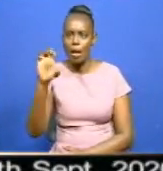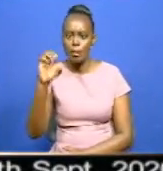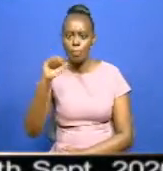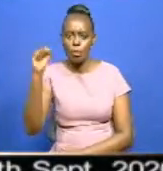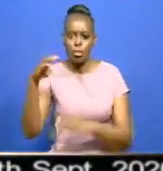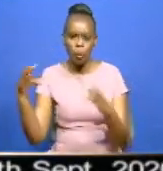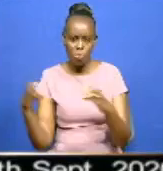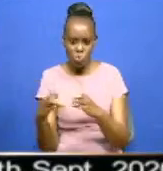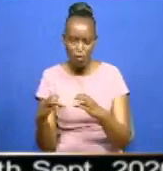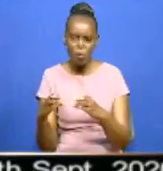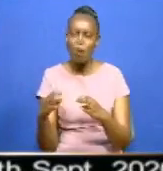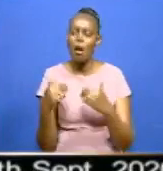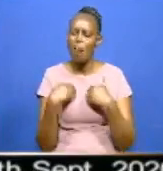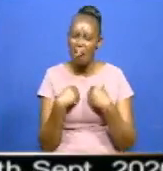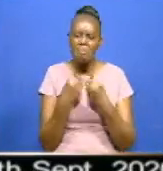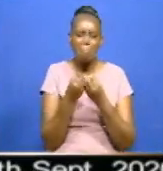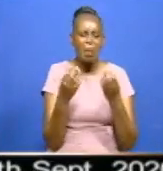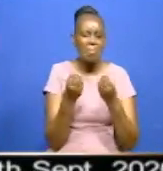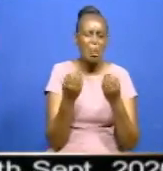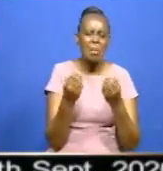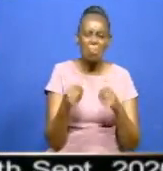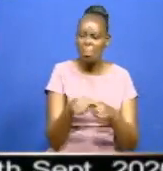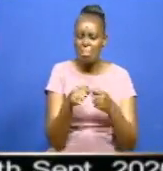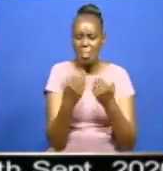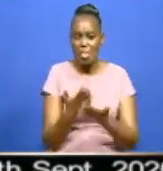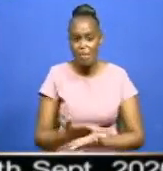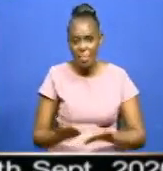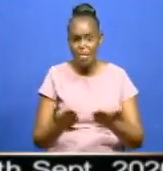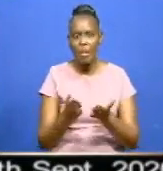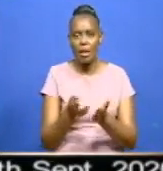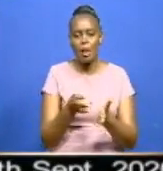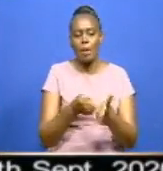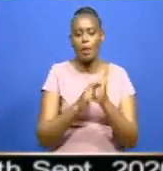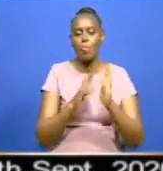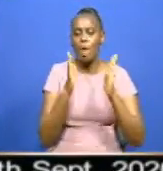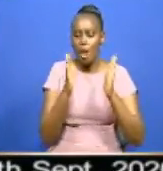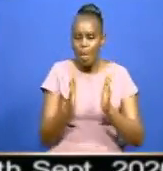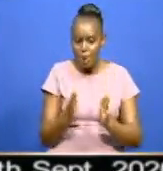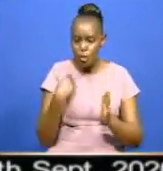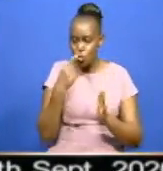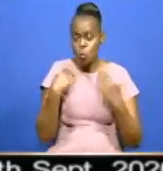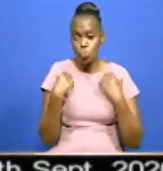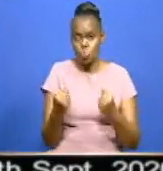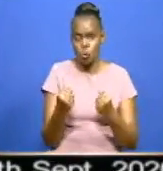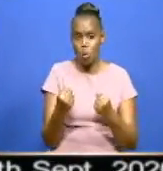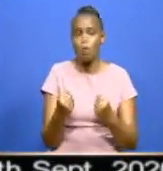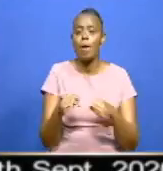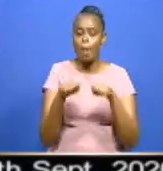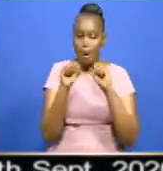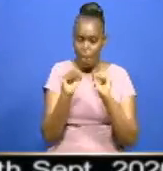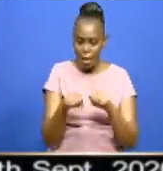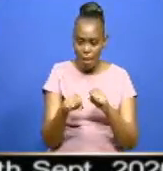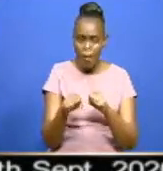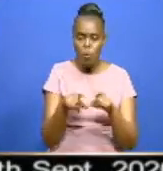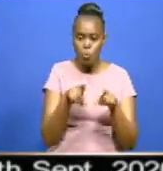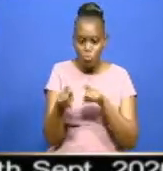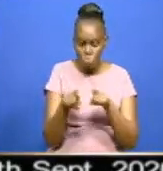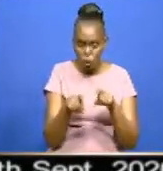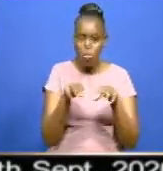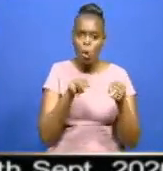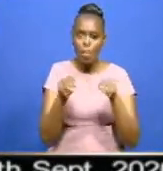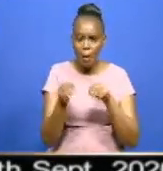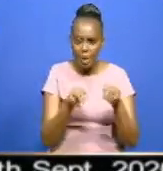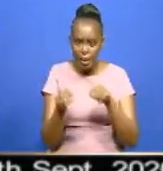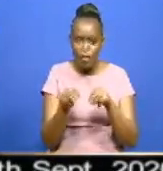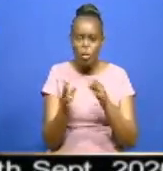of madness in our political parties. So you require someone who has that stability to be able to manage and